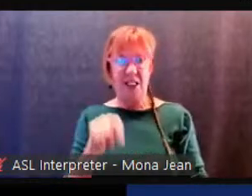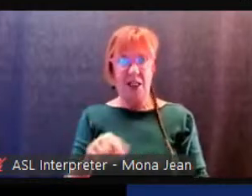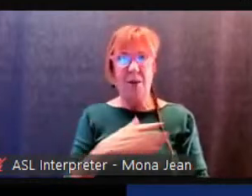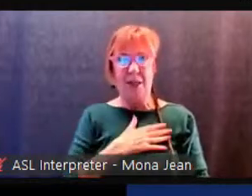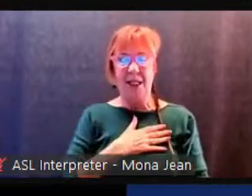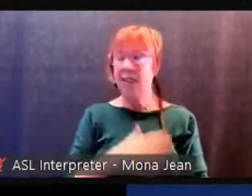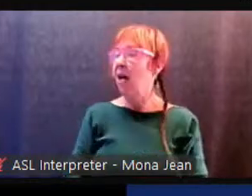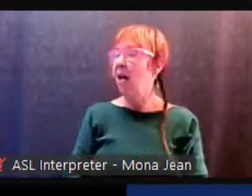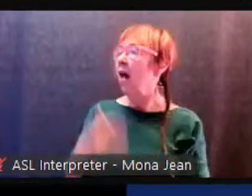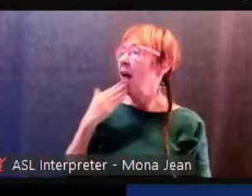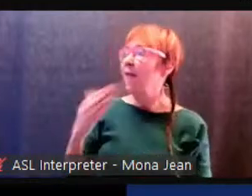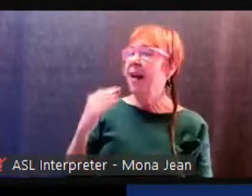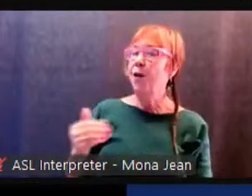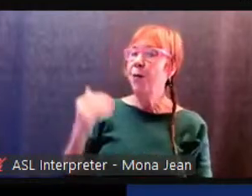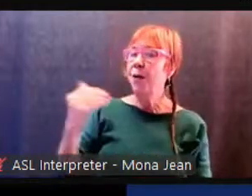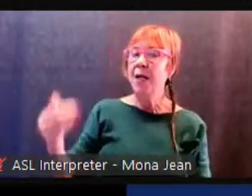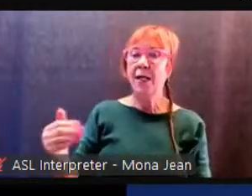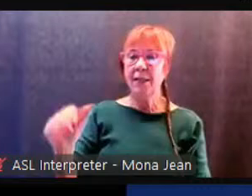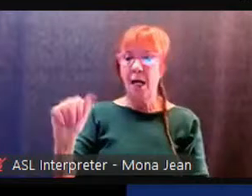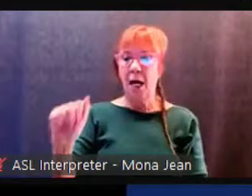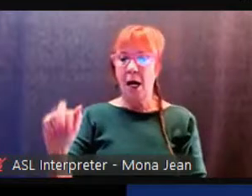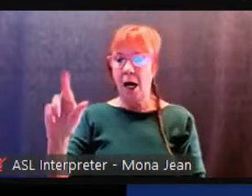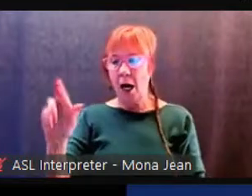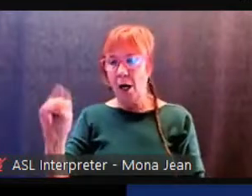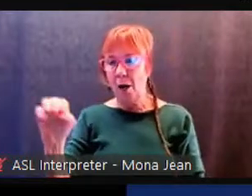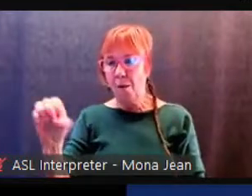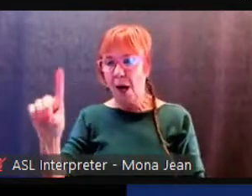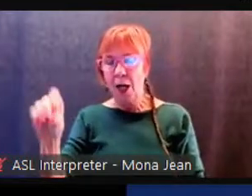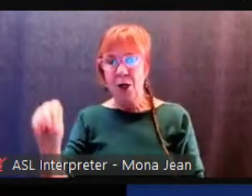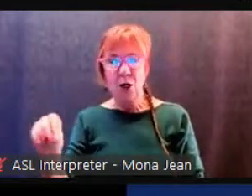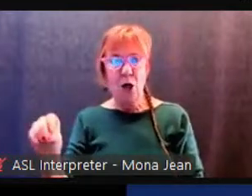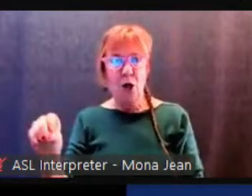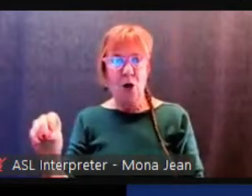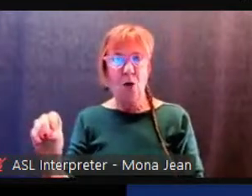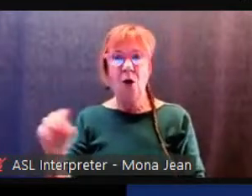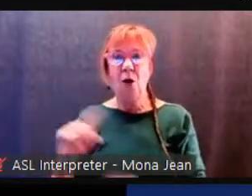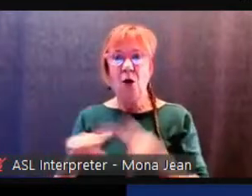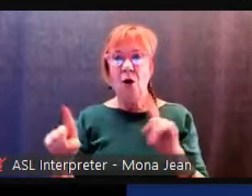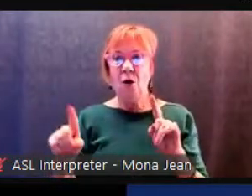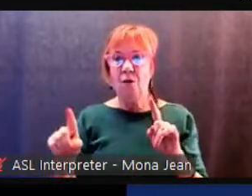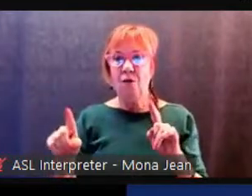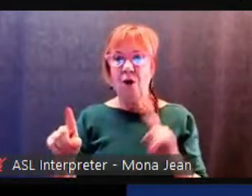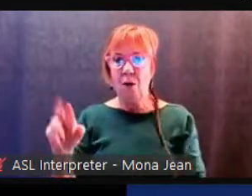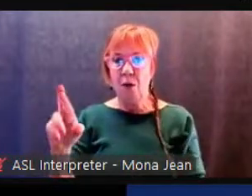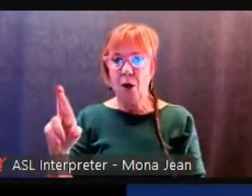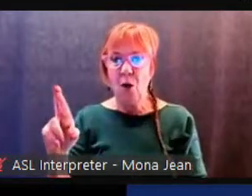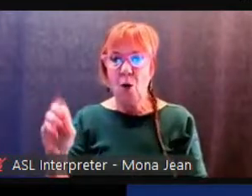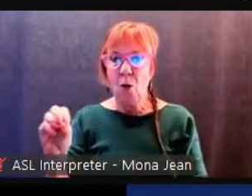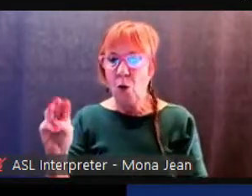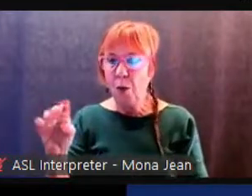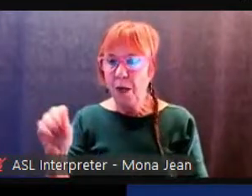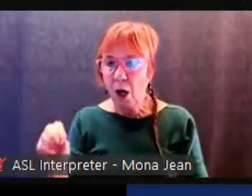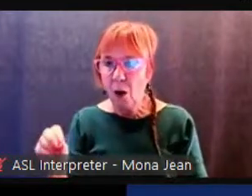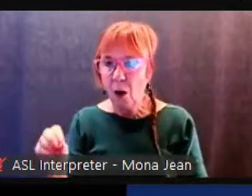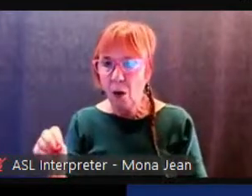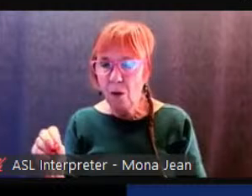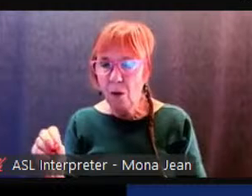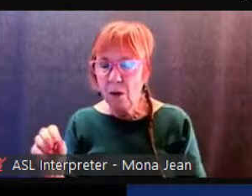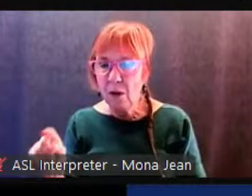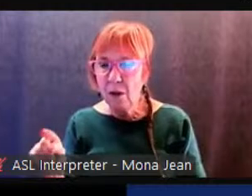Jennifer. And next we'll hear from Armando from the Rubio Canyon Land and Water Association. Please go ahead, Armando.